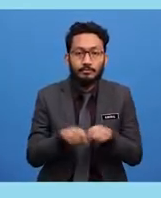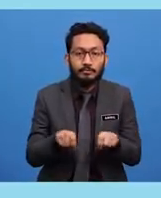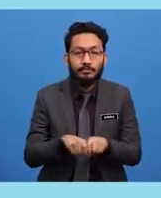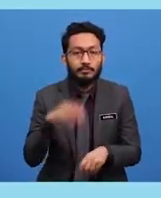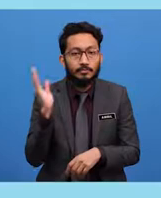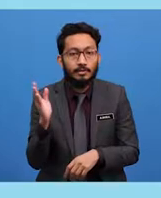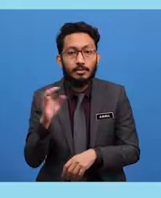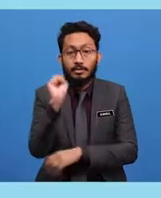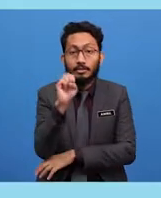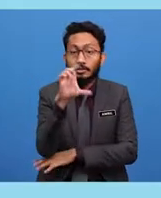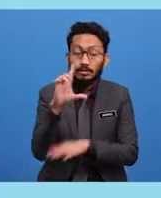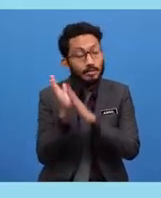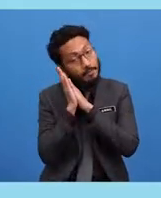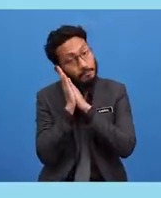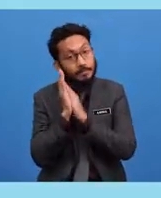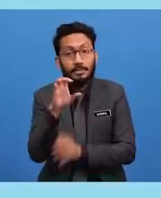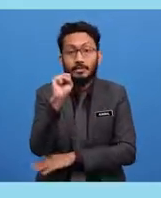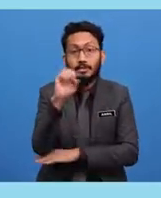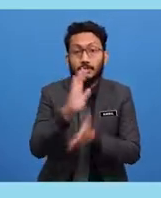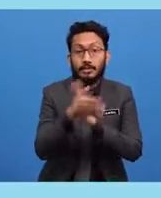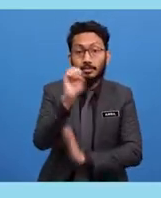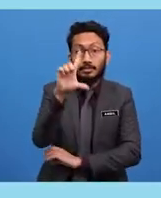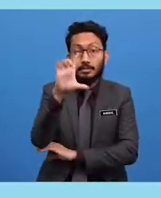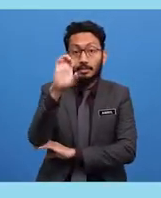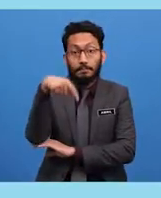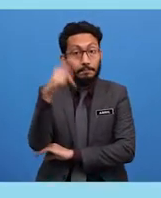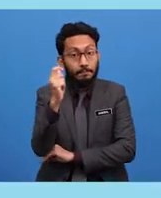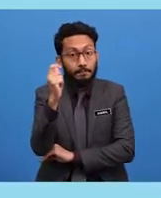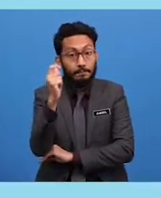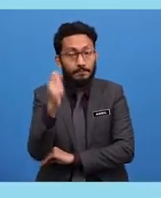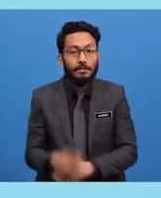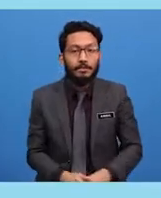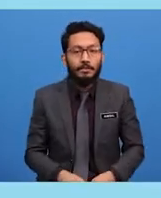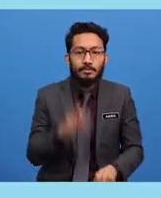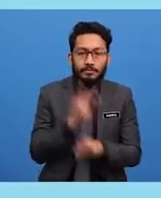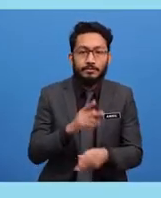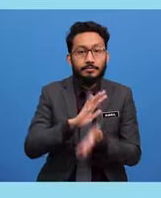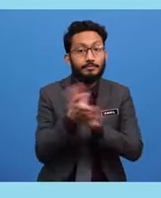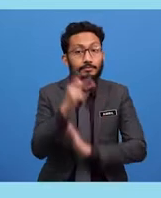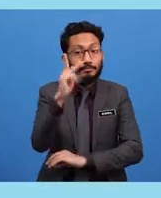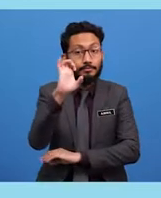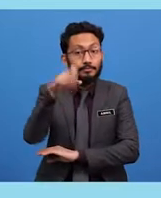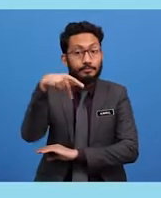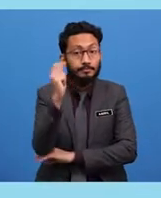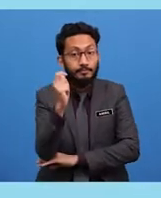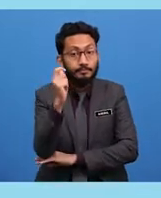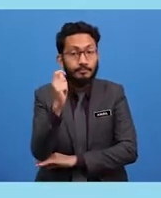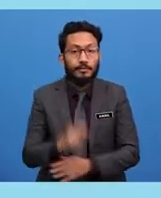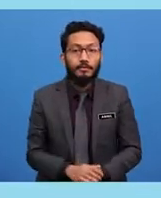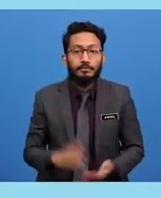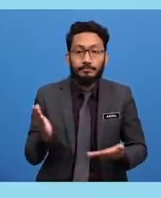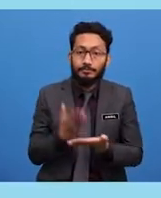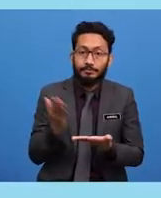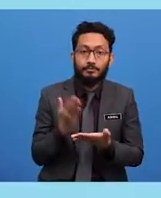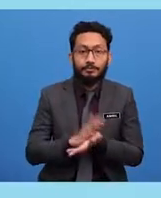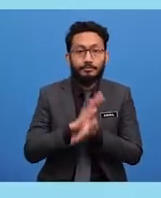sleep and slept, keep and kept, weep and wept.